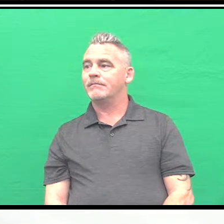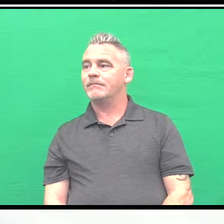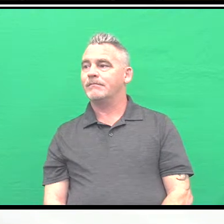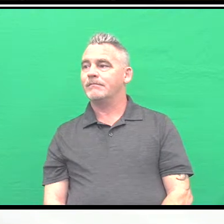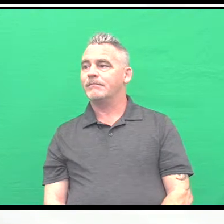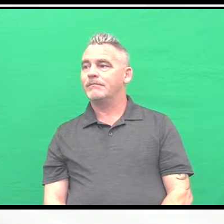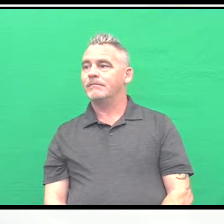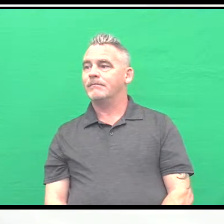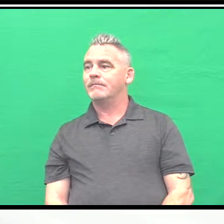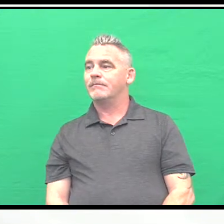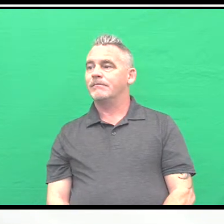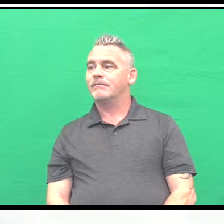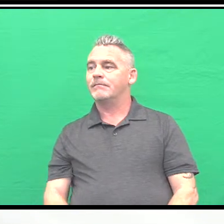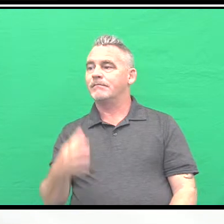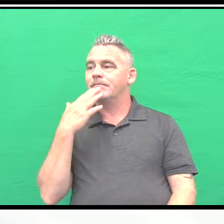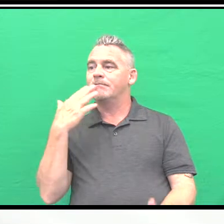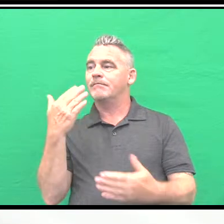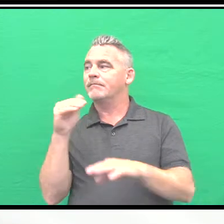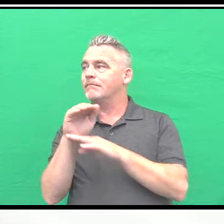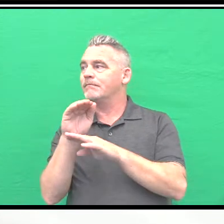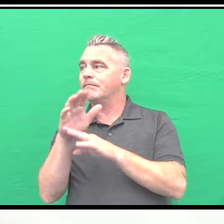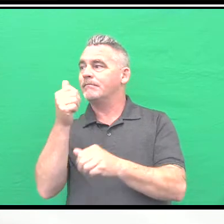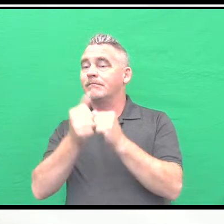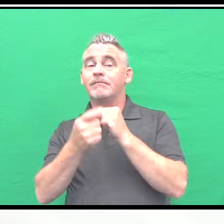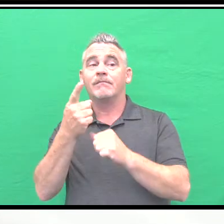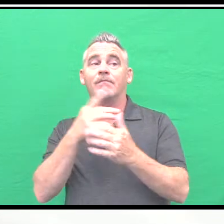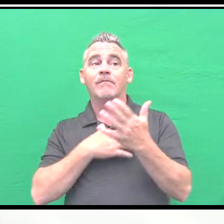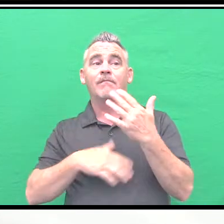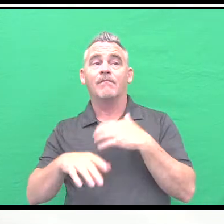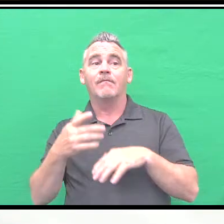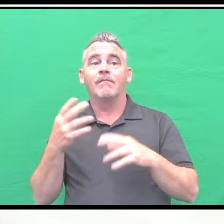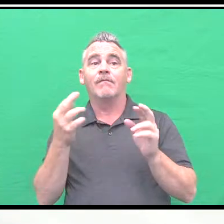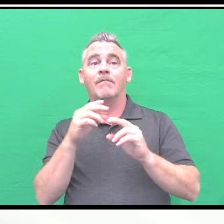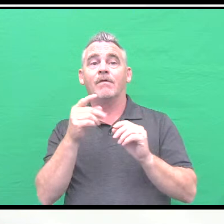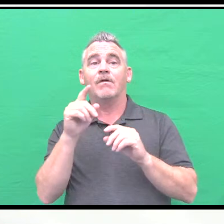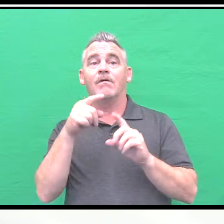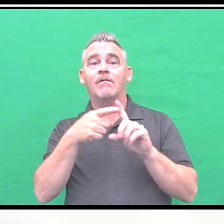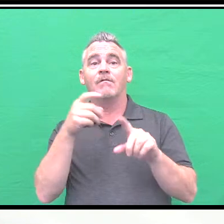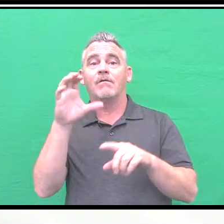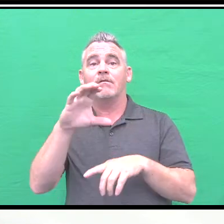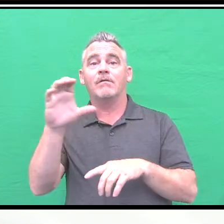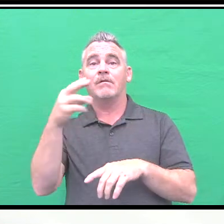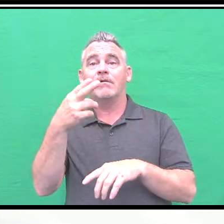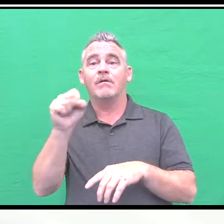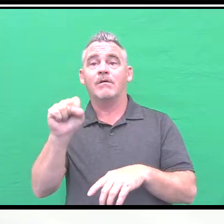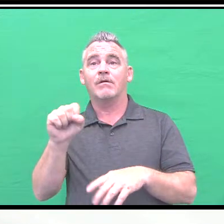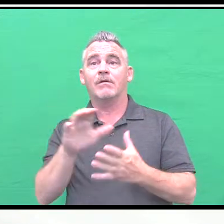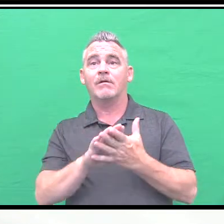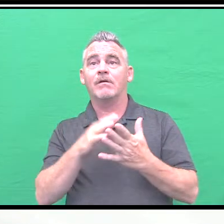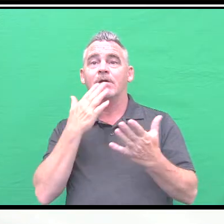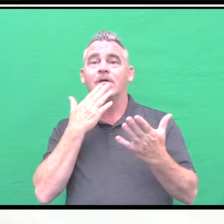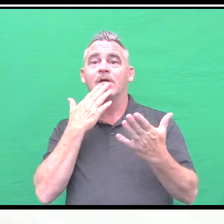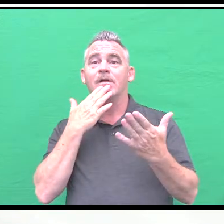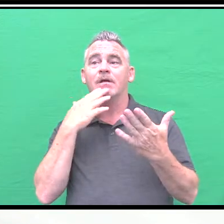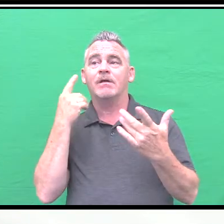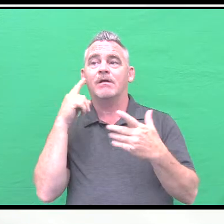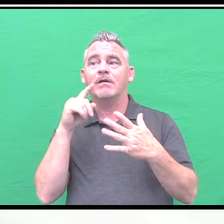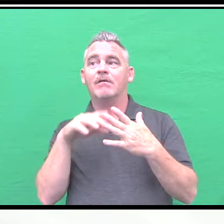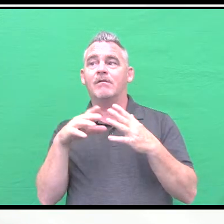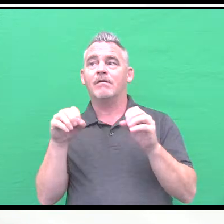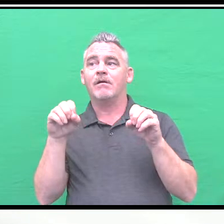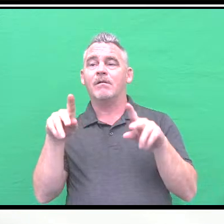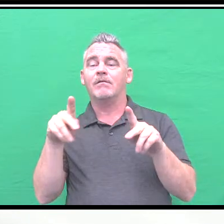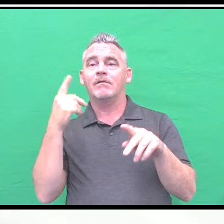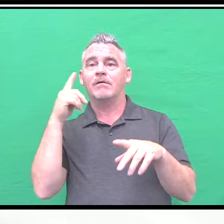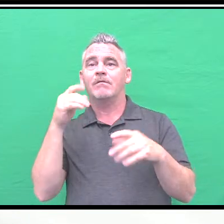Alrighty. Good evening, everyone. I'm Sophia Gonzalez from CCHS. First off, thank you Superintendent Sweezy and board for the opportunity to speak at